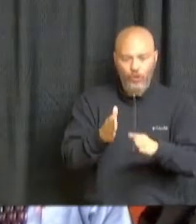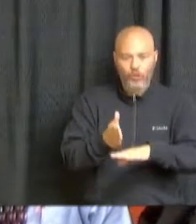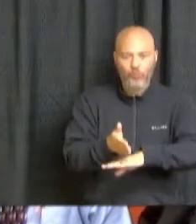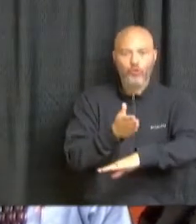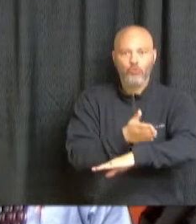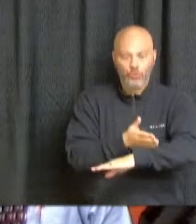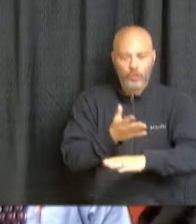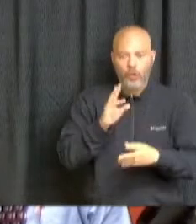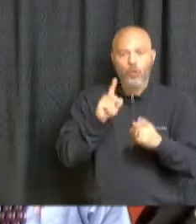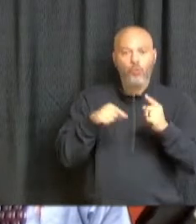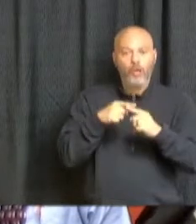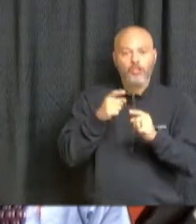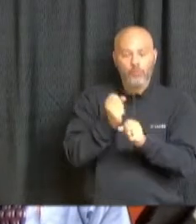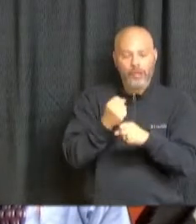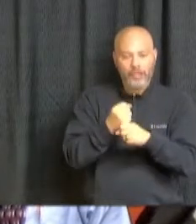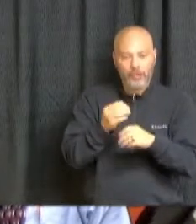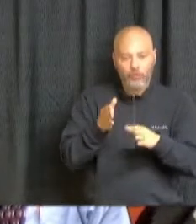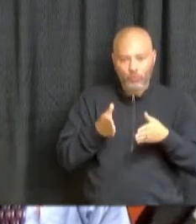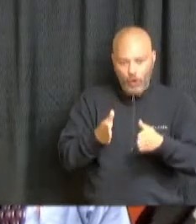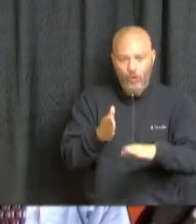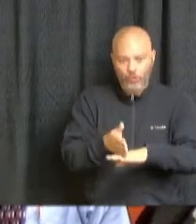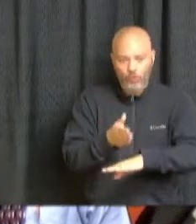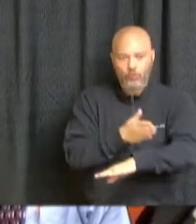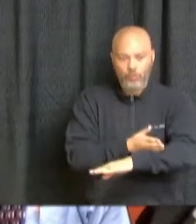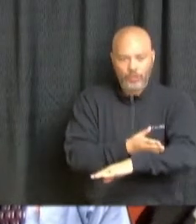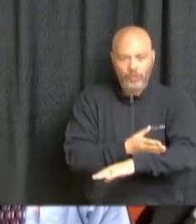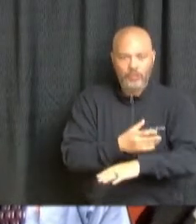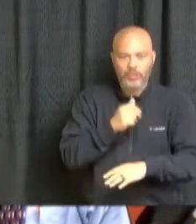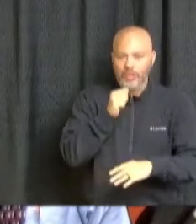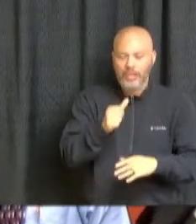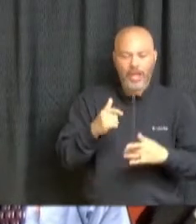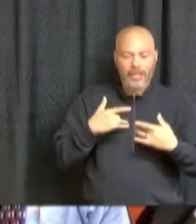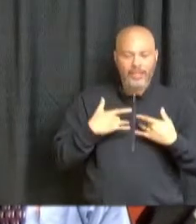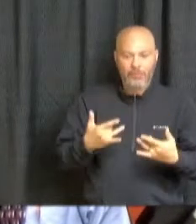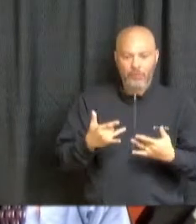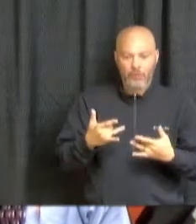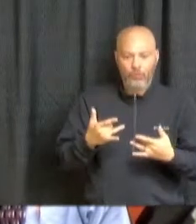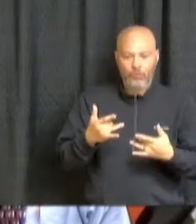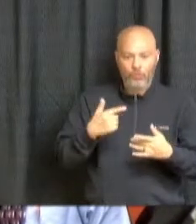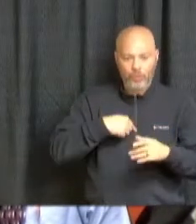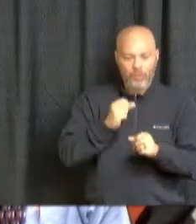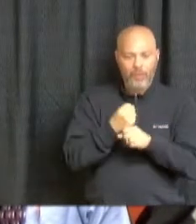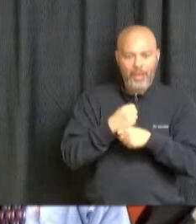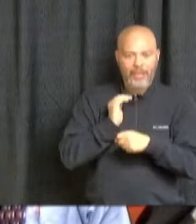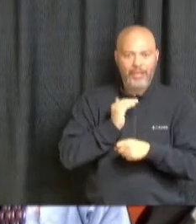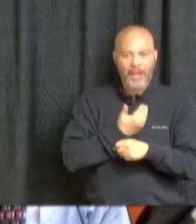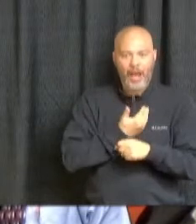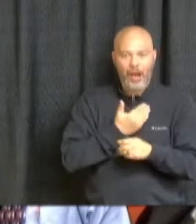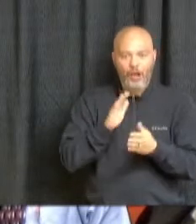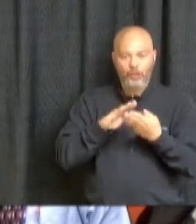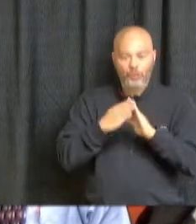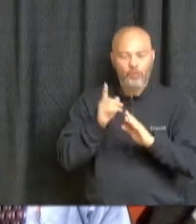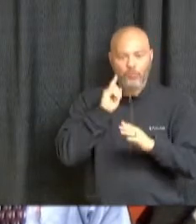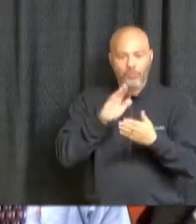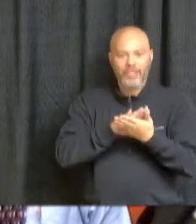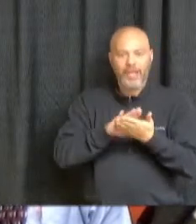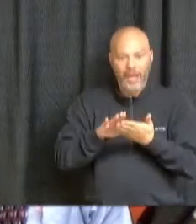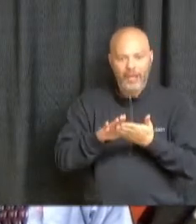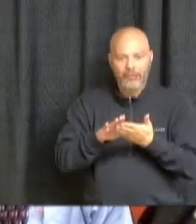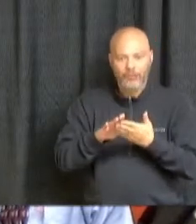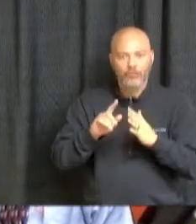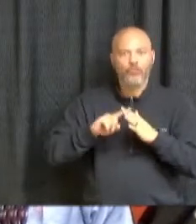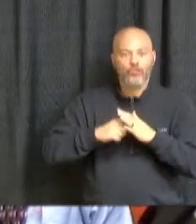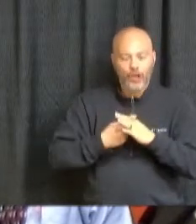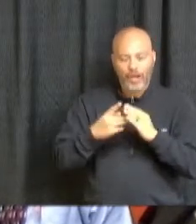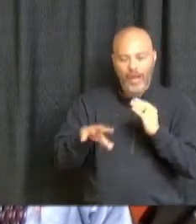just asking, when you make those road improvements, it's not the typical road improvement that we make in our community, but it would be nice to